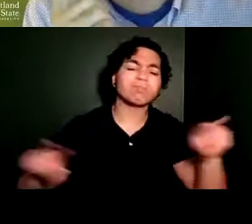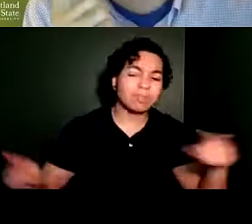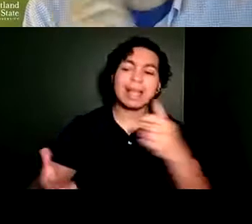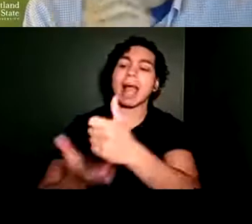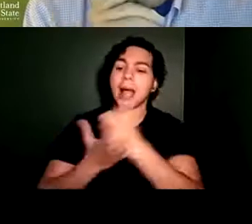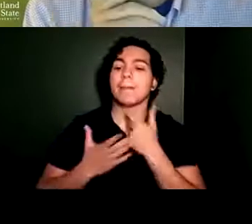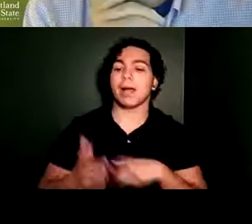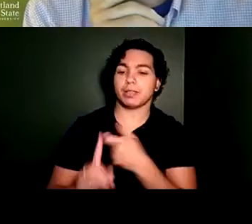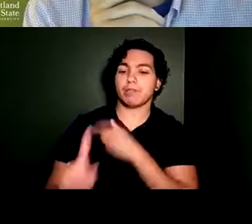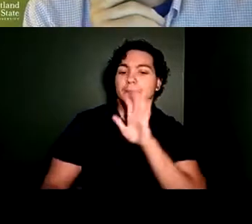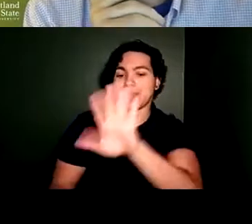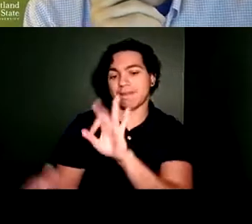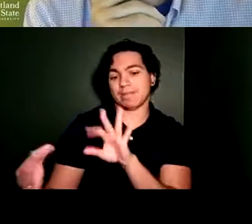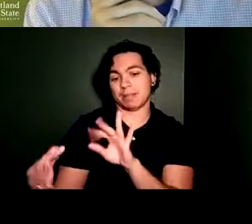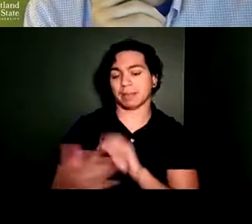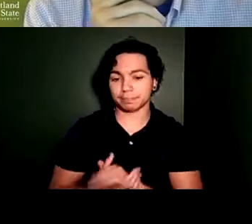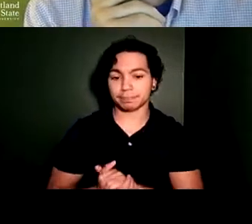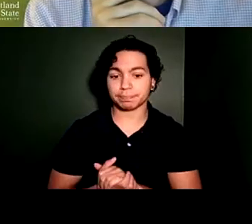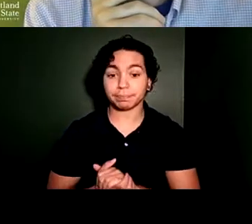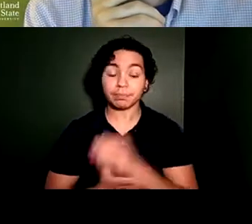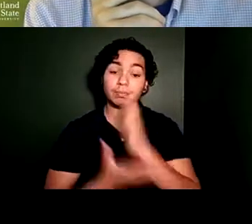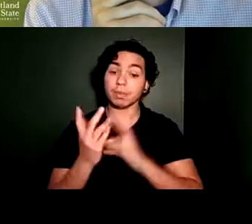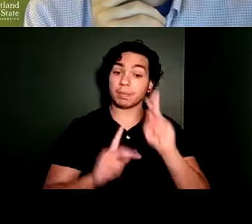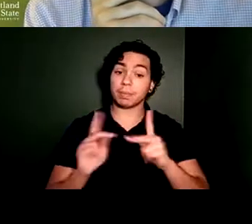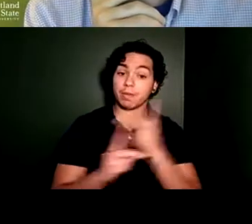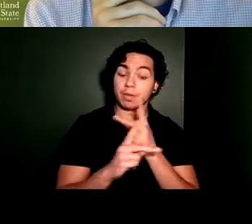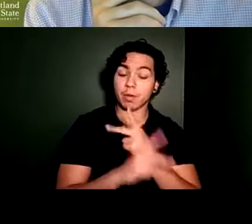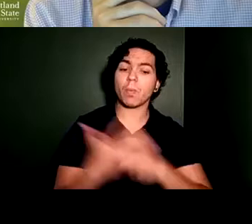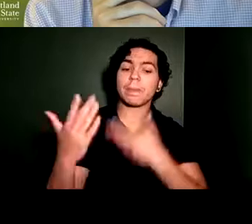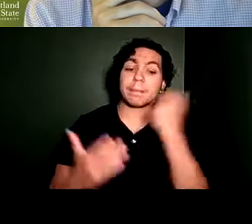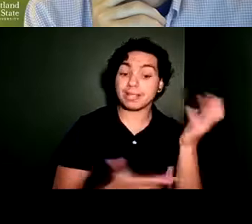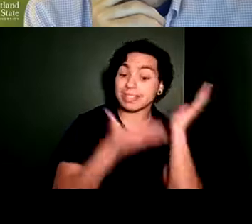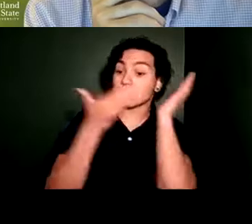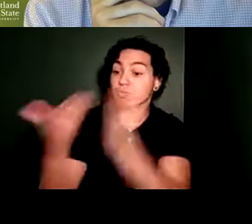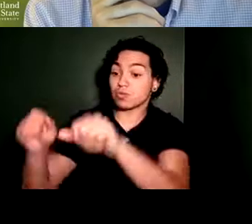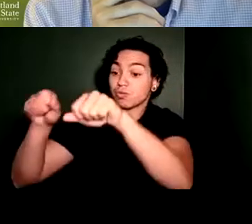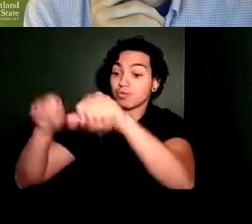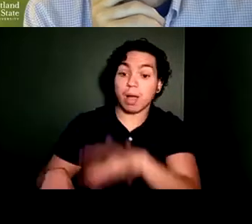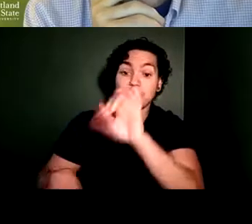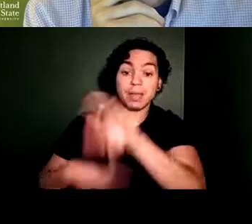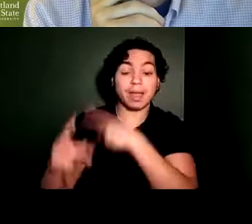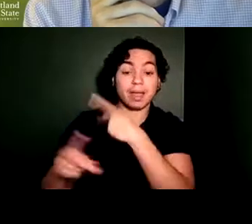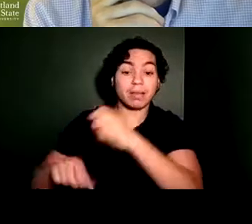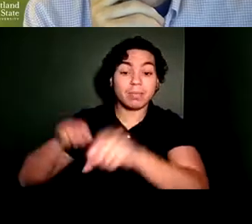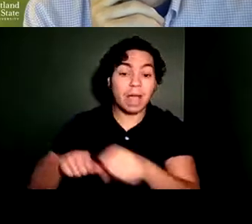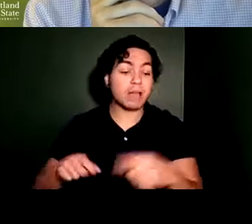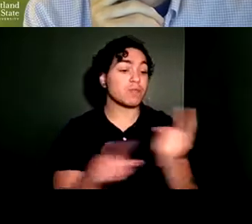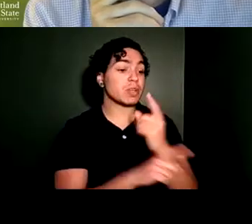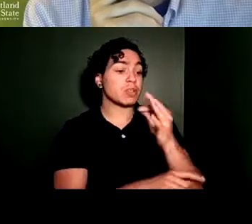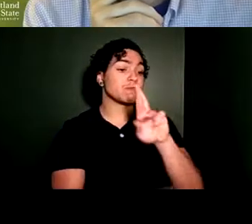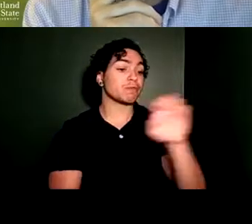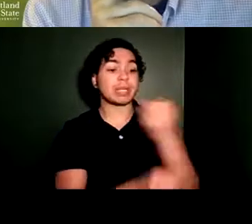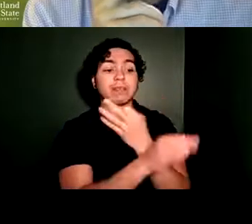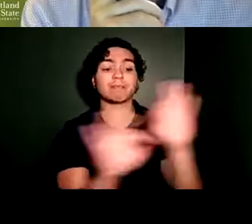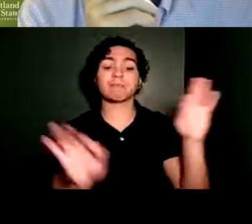now exploring what's best. Do you have a delivery model? Do you have a regular free-floating model? What we've seen work